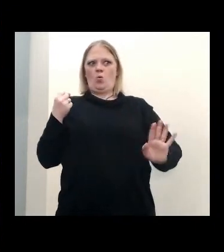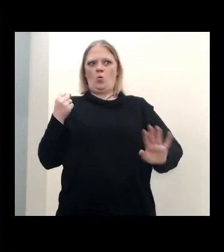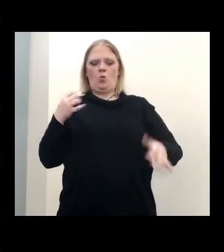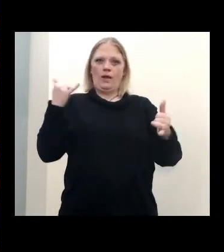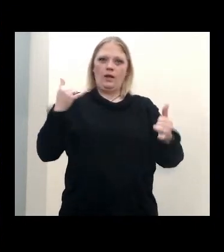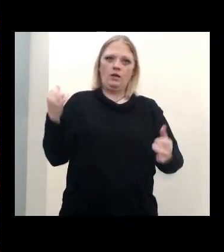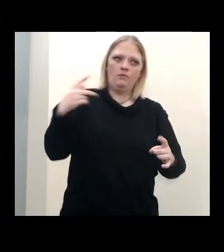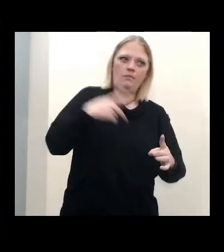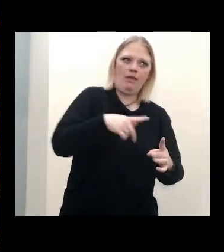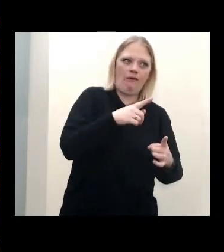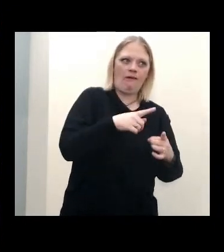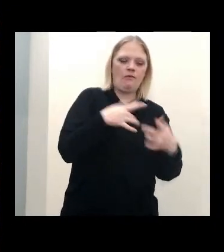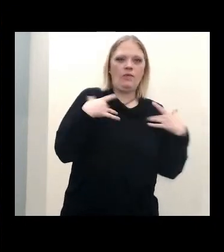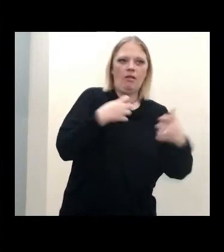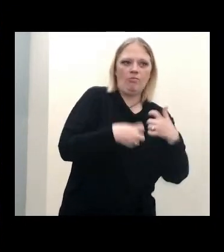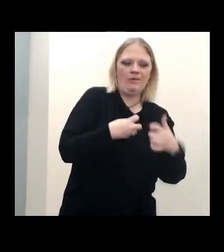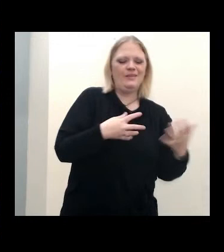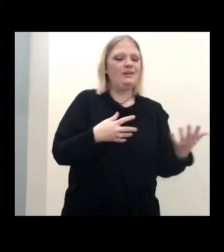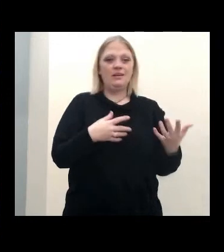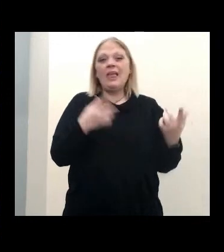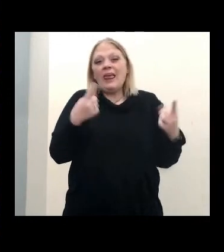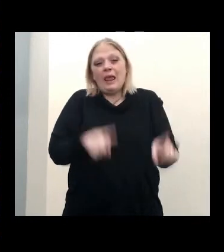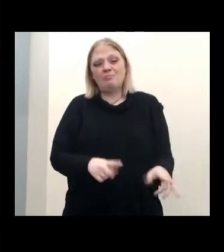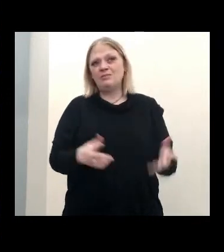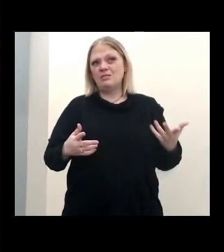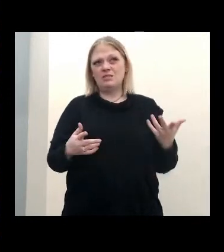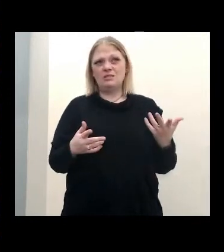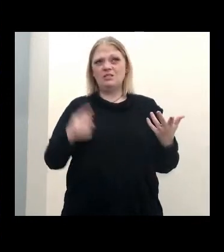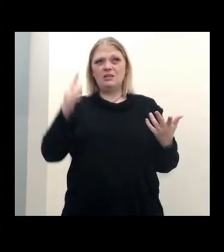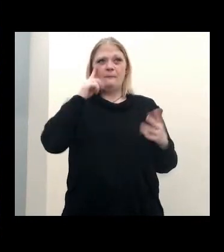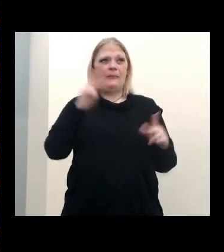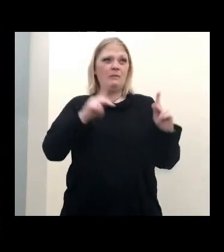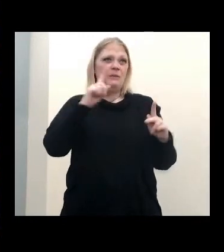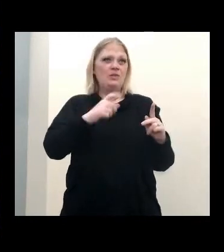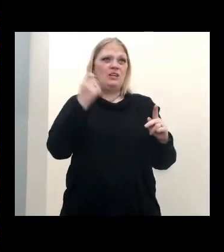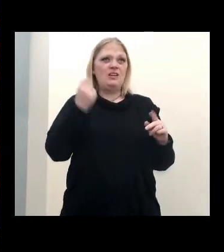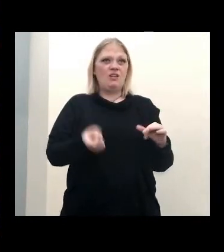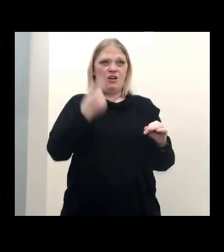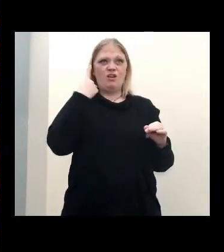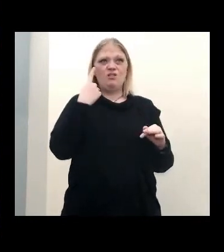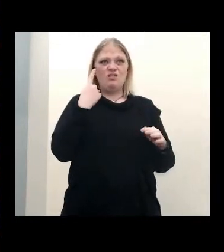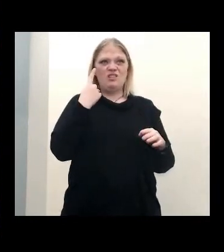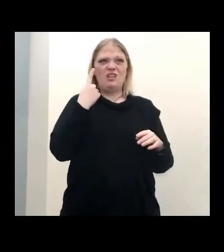population. So it happens, and I think people need to understand that